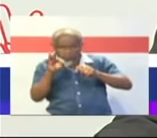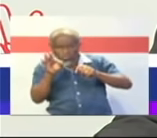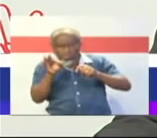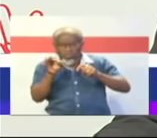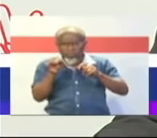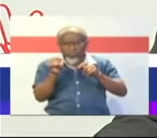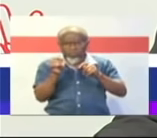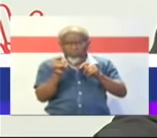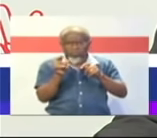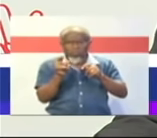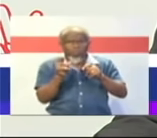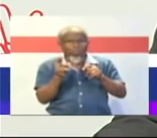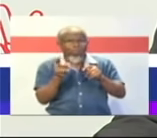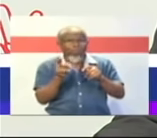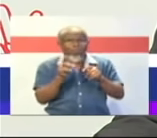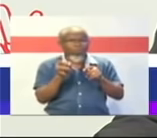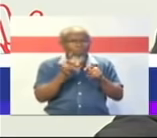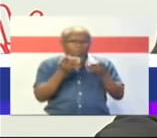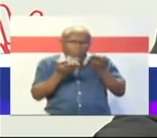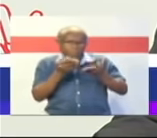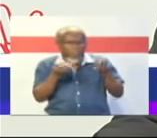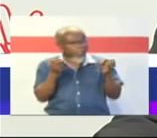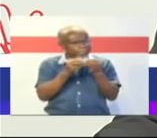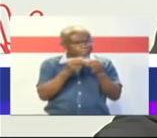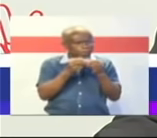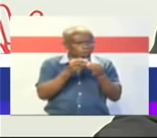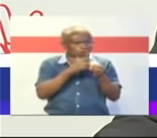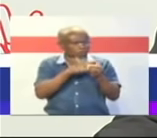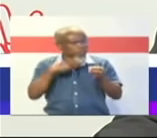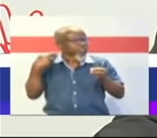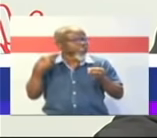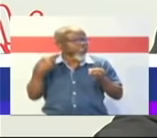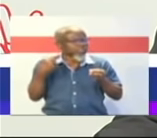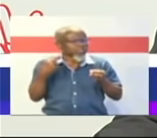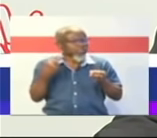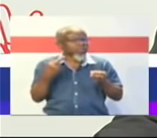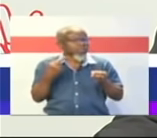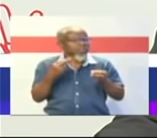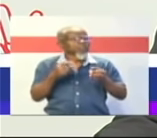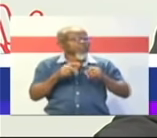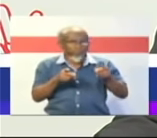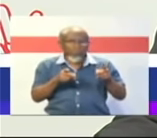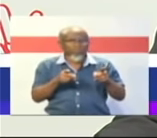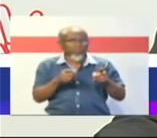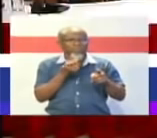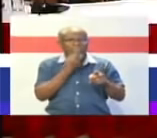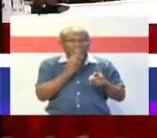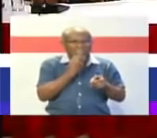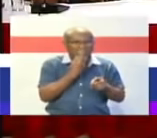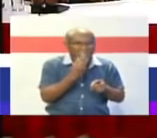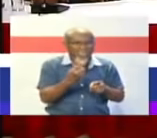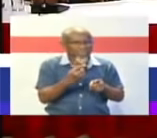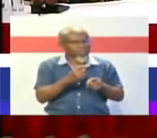trying to identify areas of concern. The areas of concern are all areas of Trinidad and Tobago.